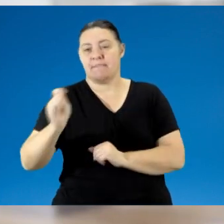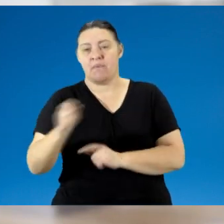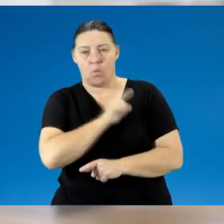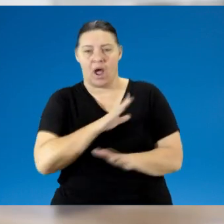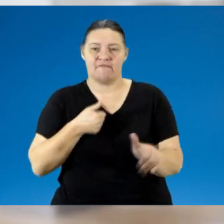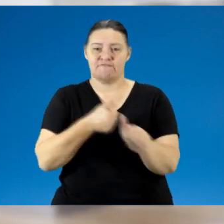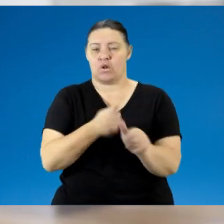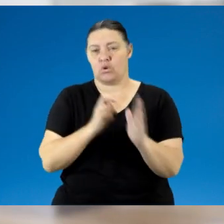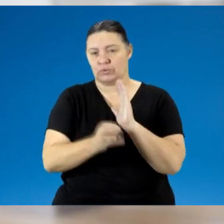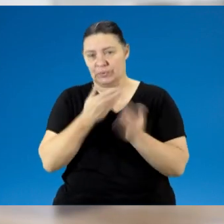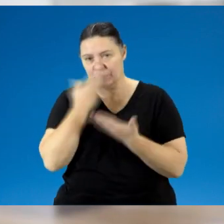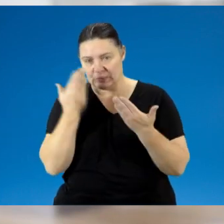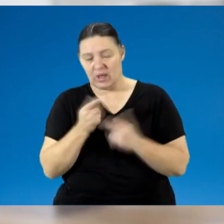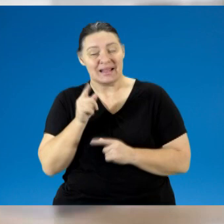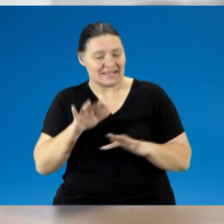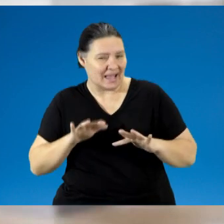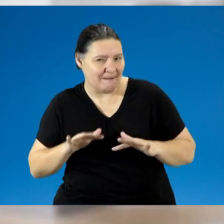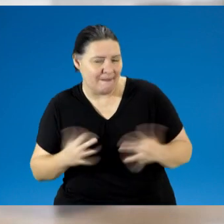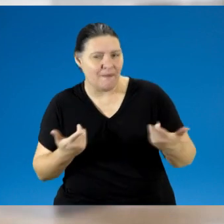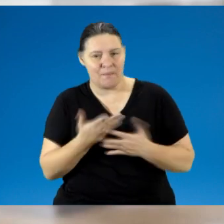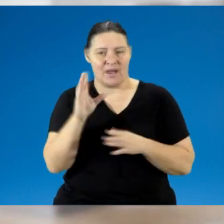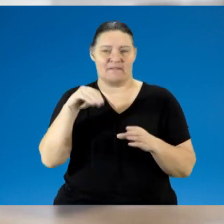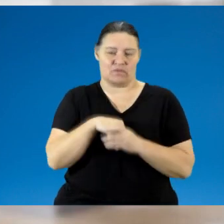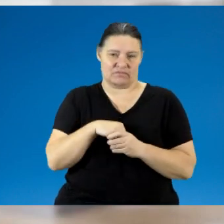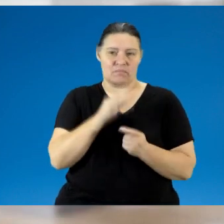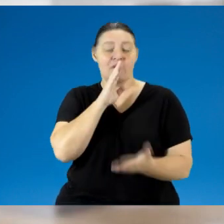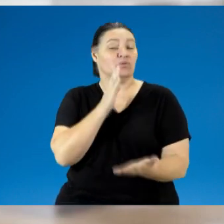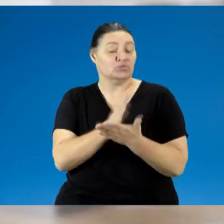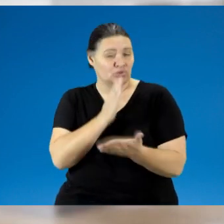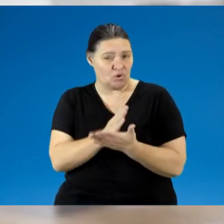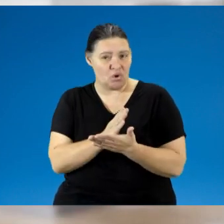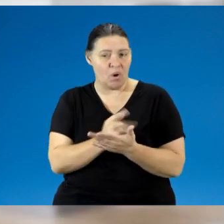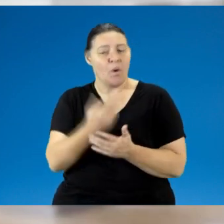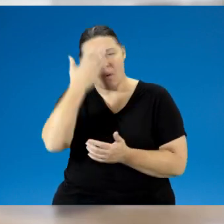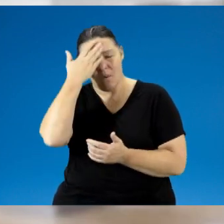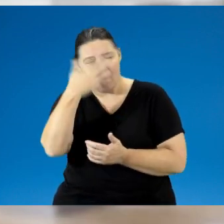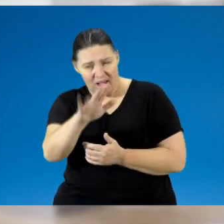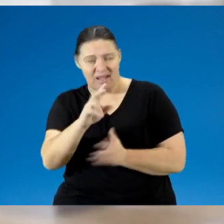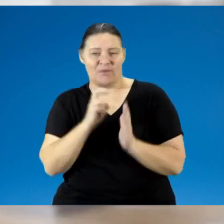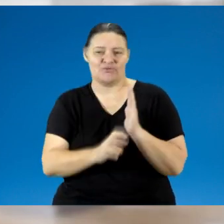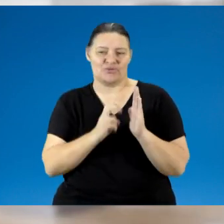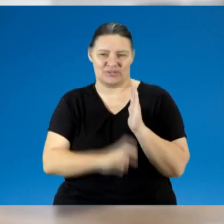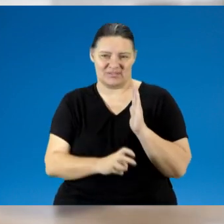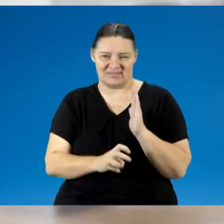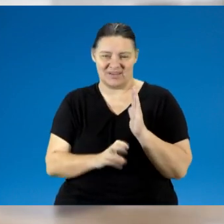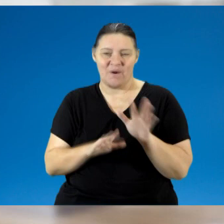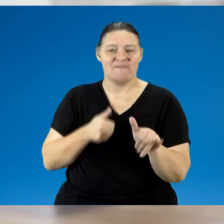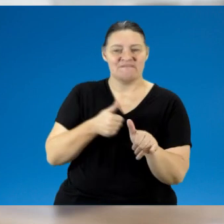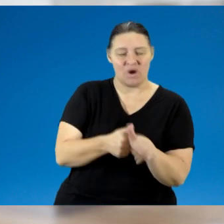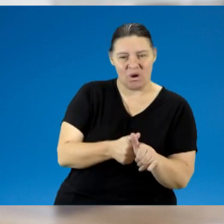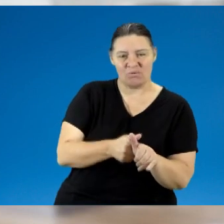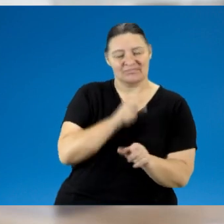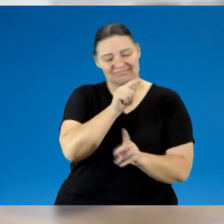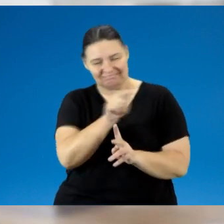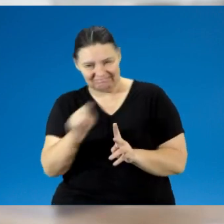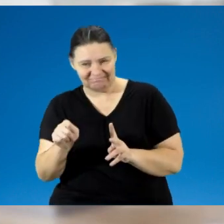for non-compliance. So that's the way that we can be involved, by making sure that we know the rules and comply